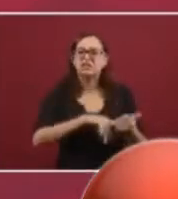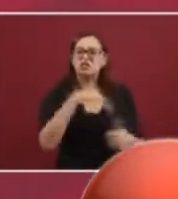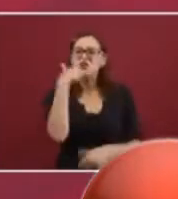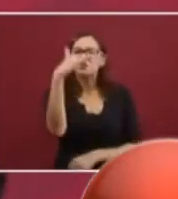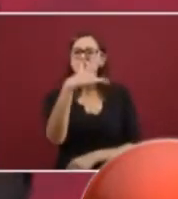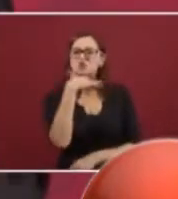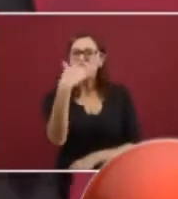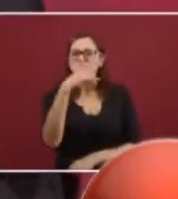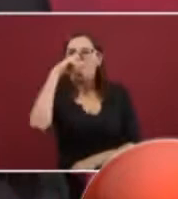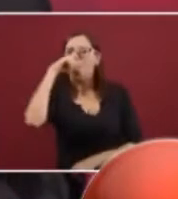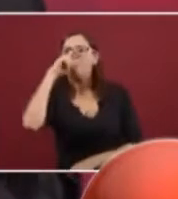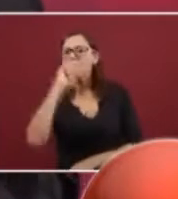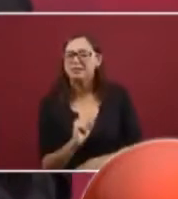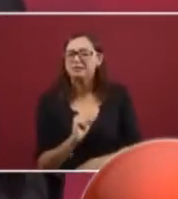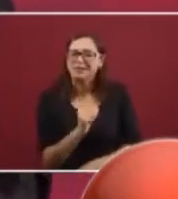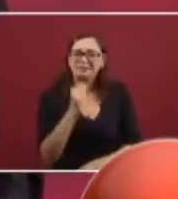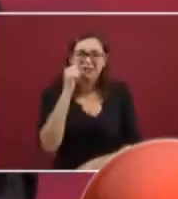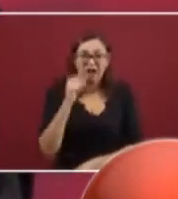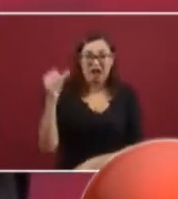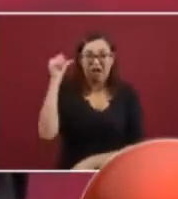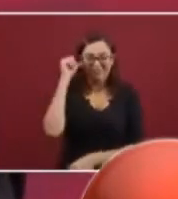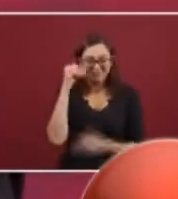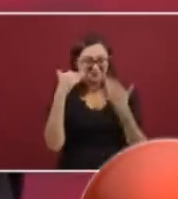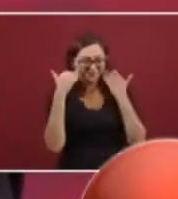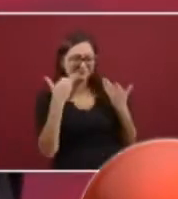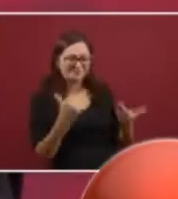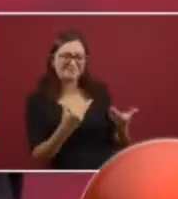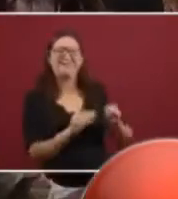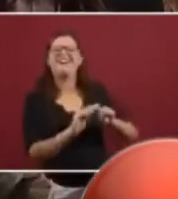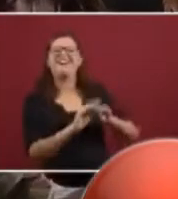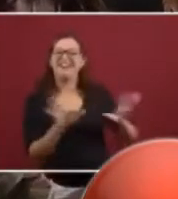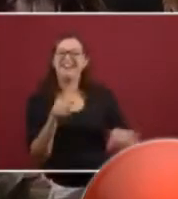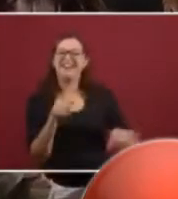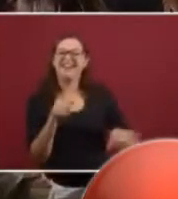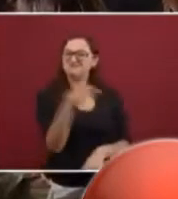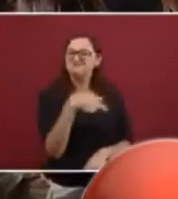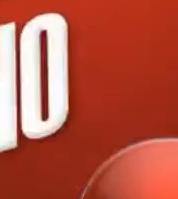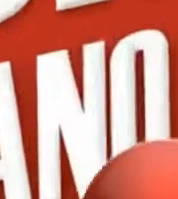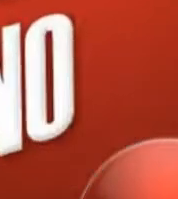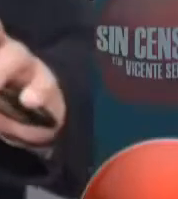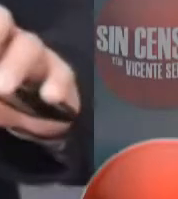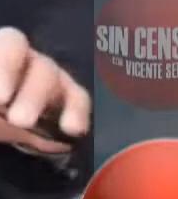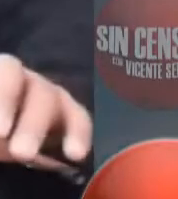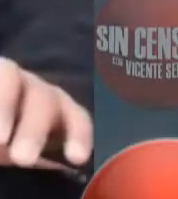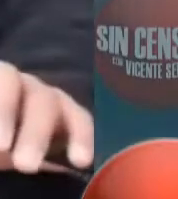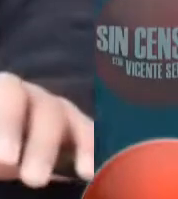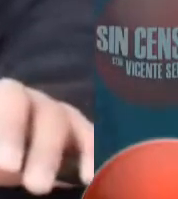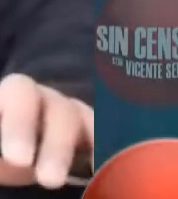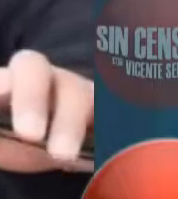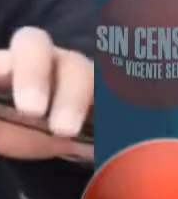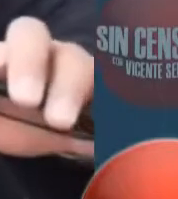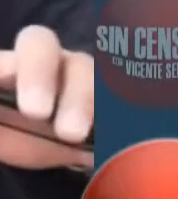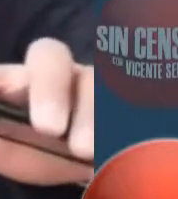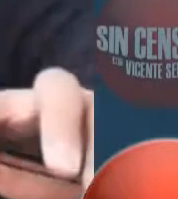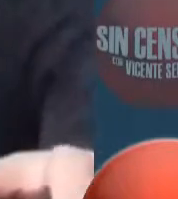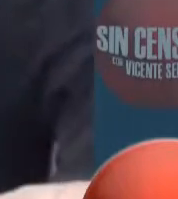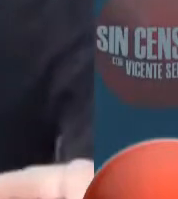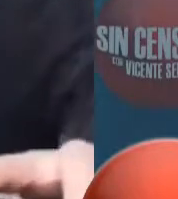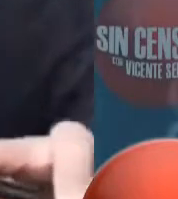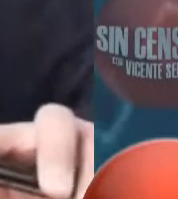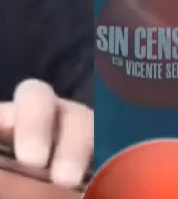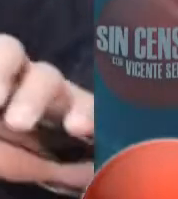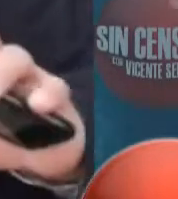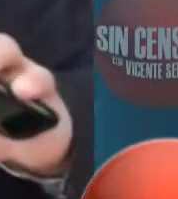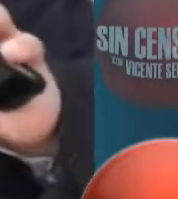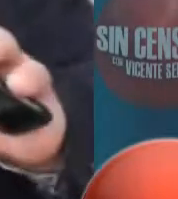And what happened yesterday gives you abundant evidence that it's true. That's exactly. He says